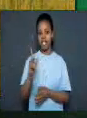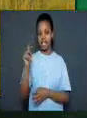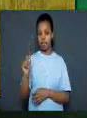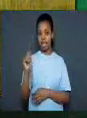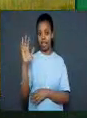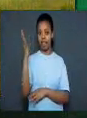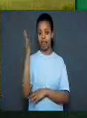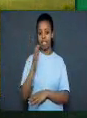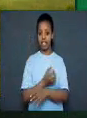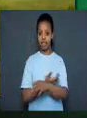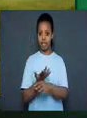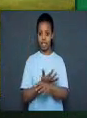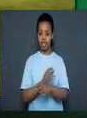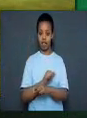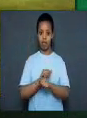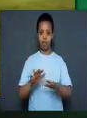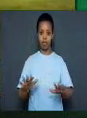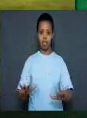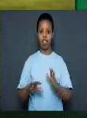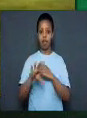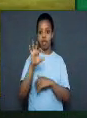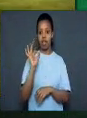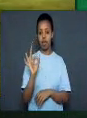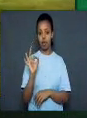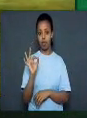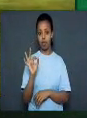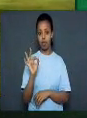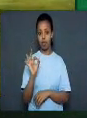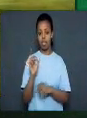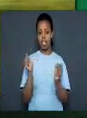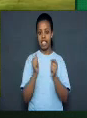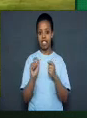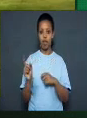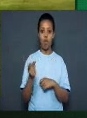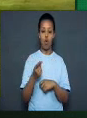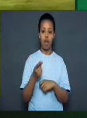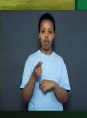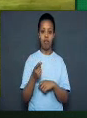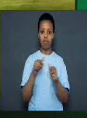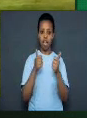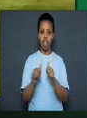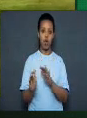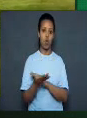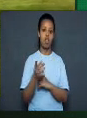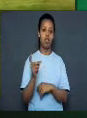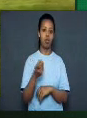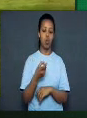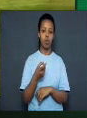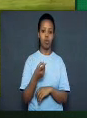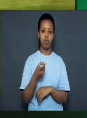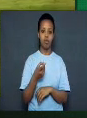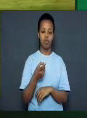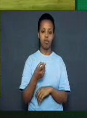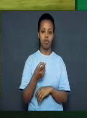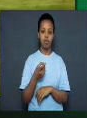Temperate grasslands are located in regions with colder climates and receive a